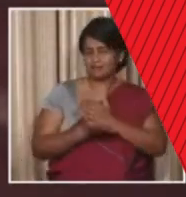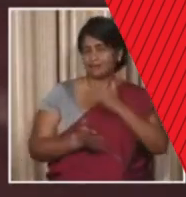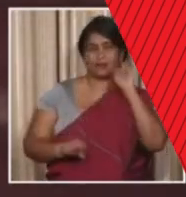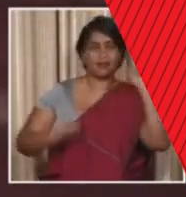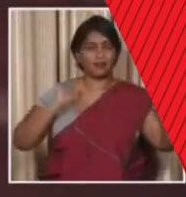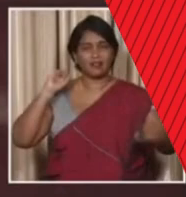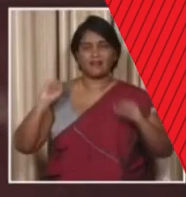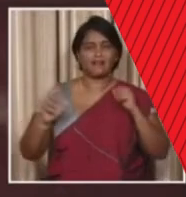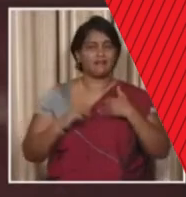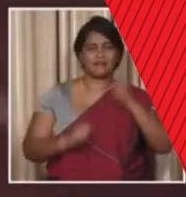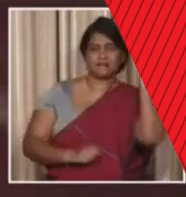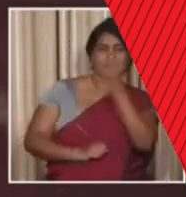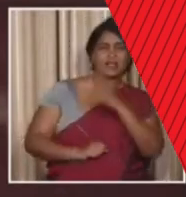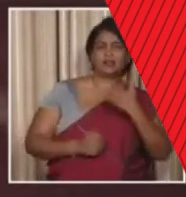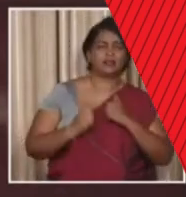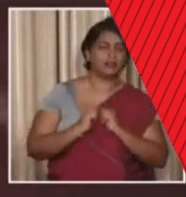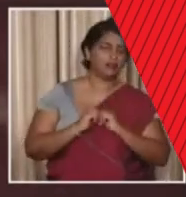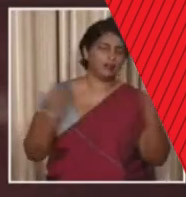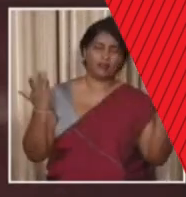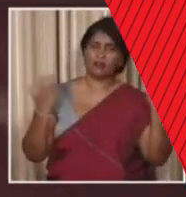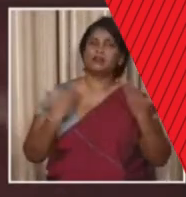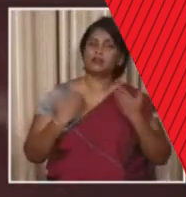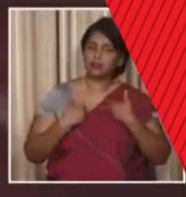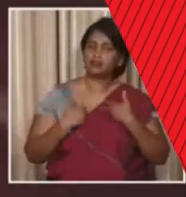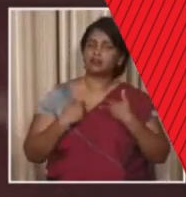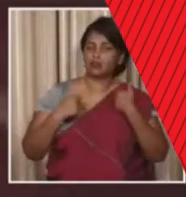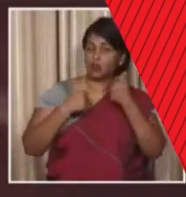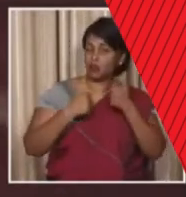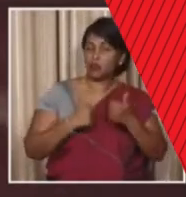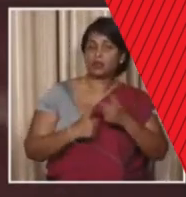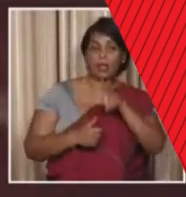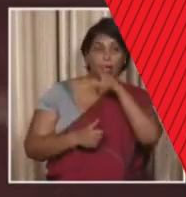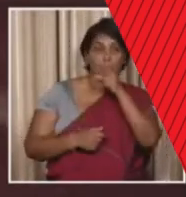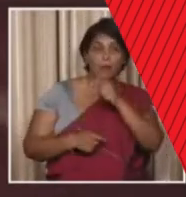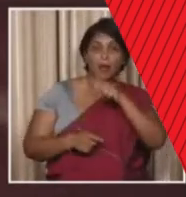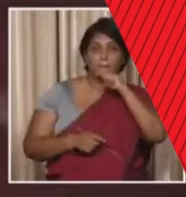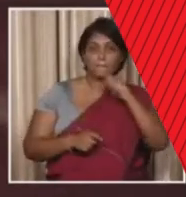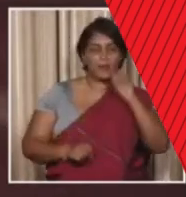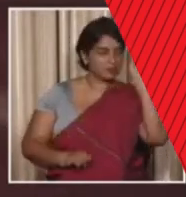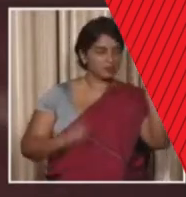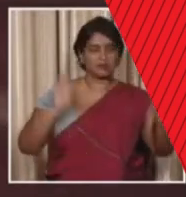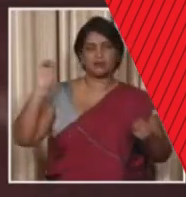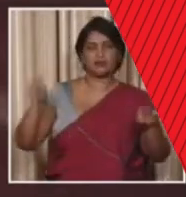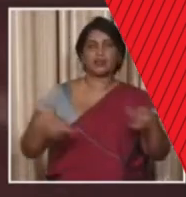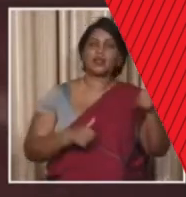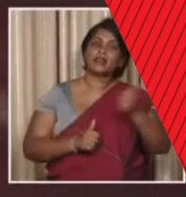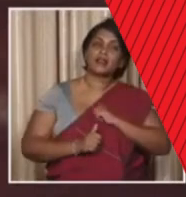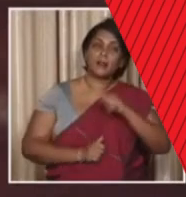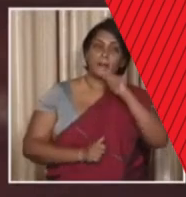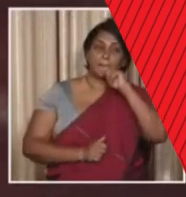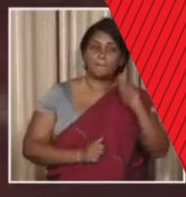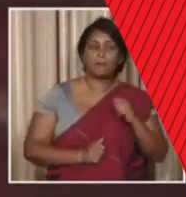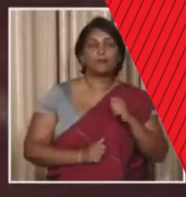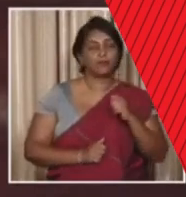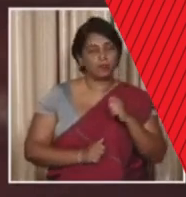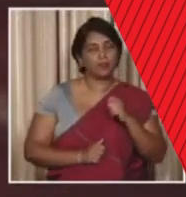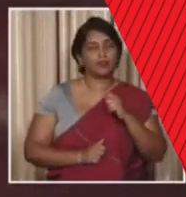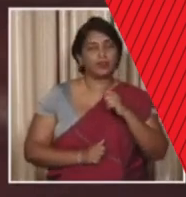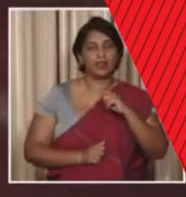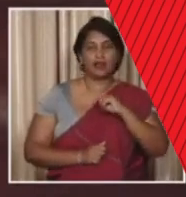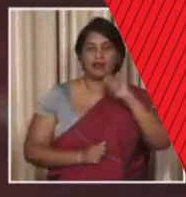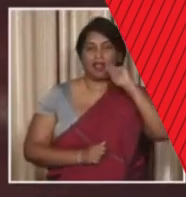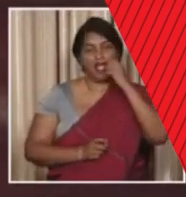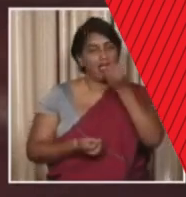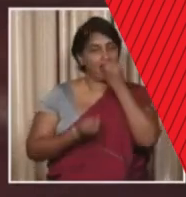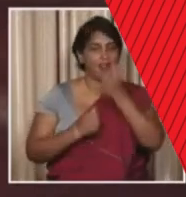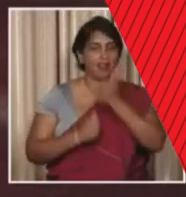rather throw some bones at this dog because he would love to chew those bones and wait. So on that note, I would say that I'm grateful to